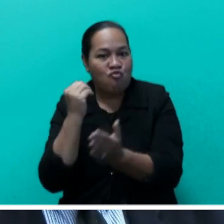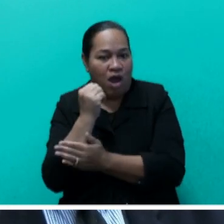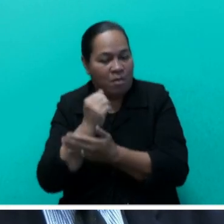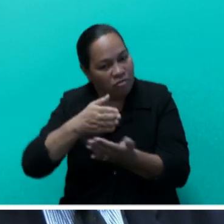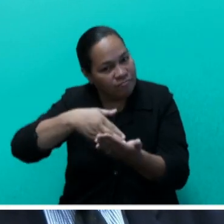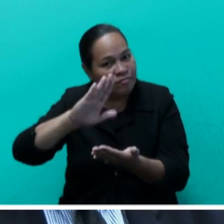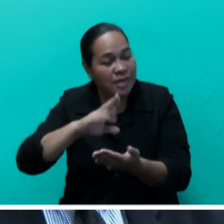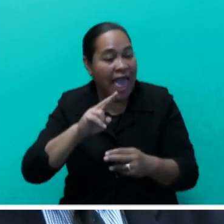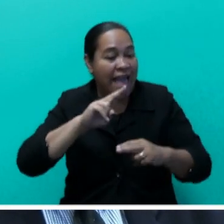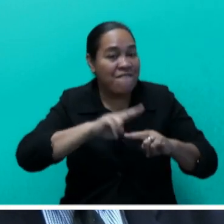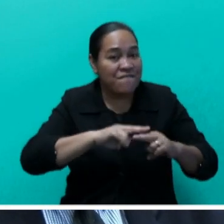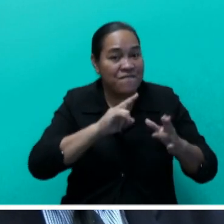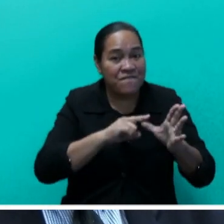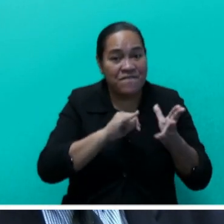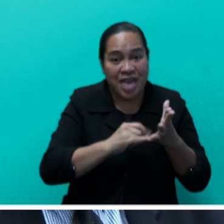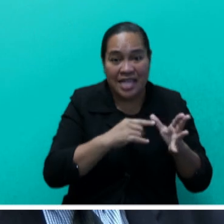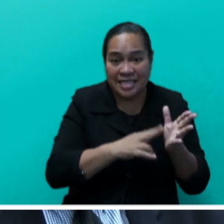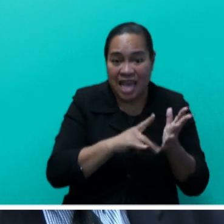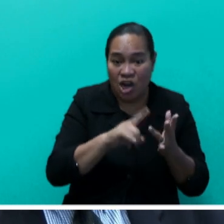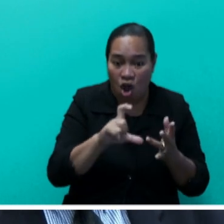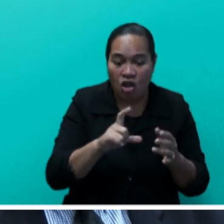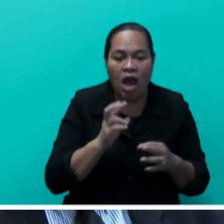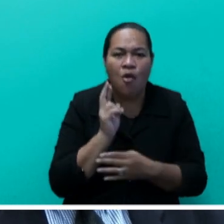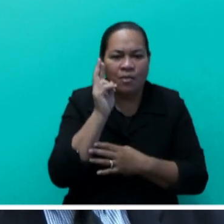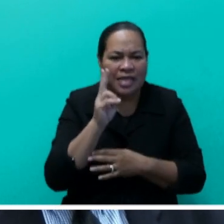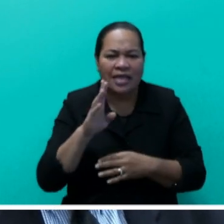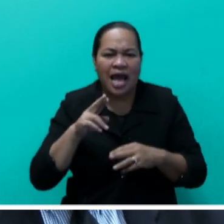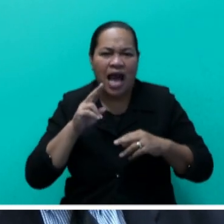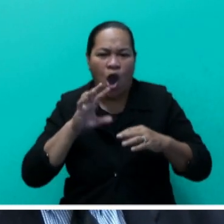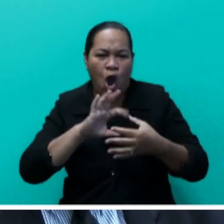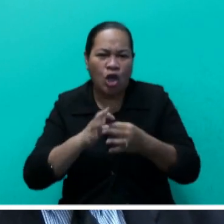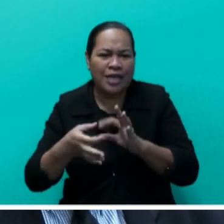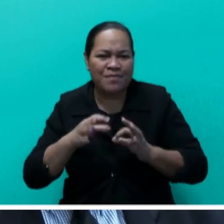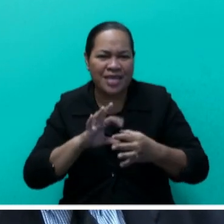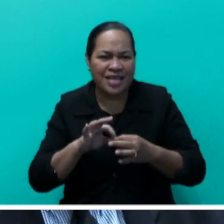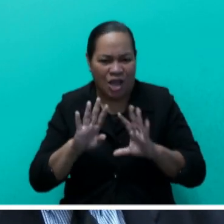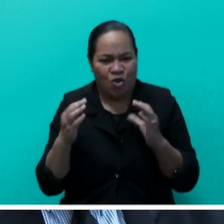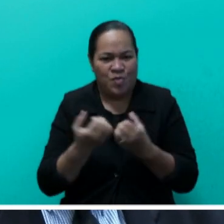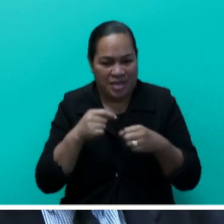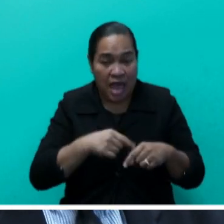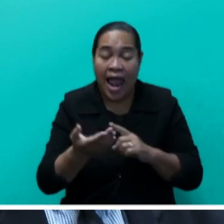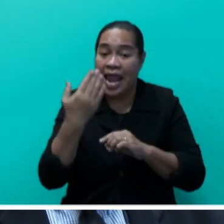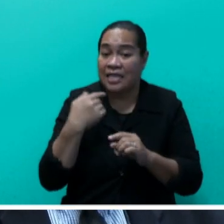which represents the Olympic Committee in Fiji. Last week, in the first round of voting